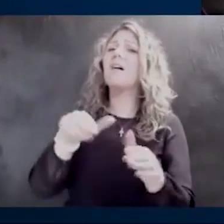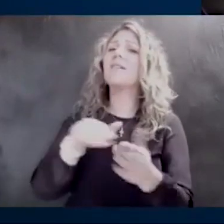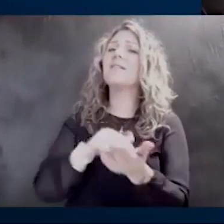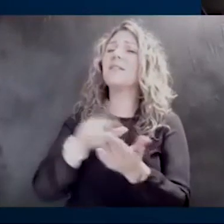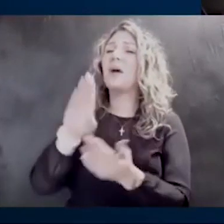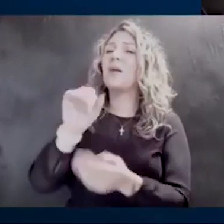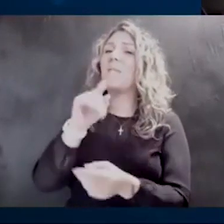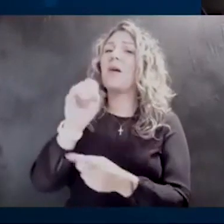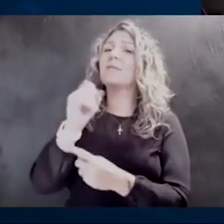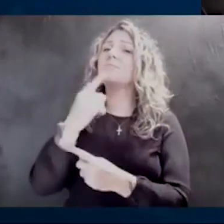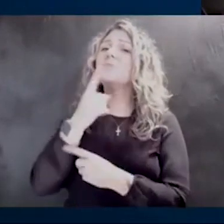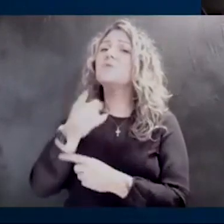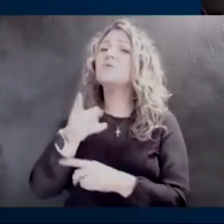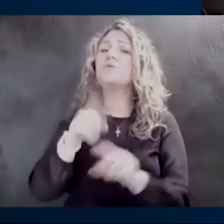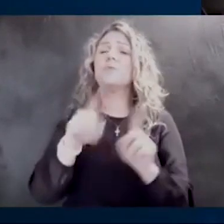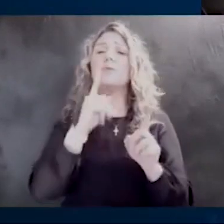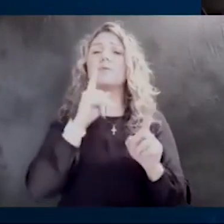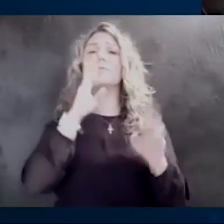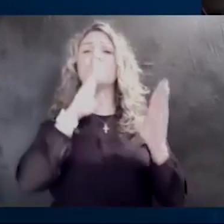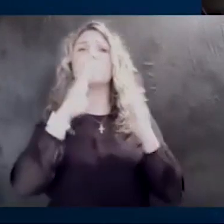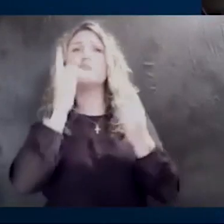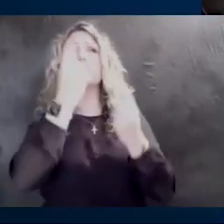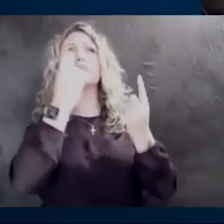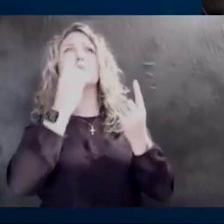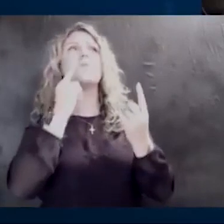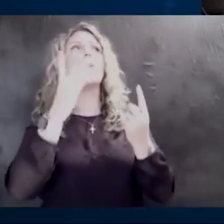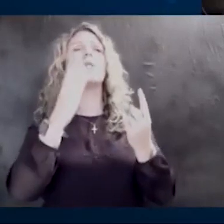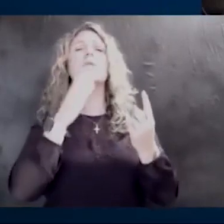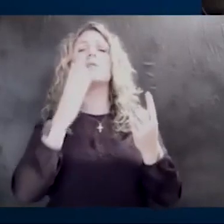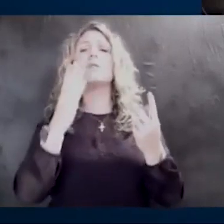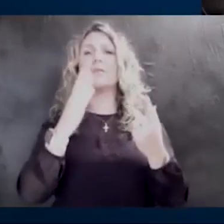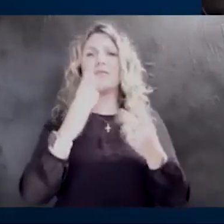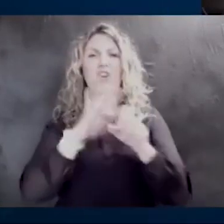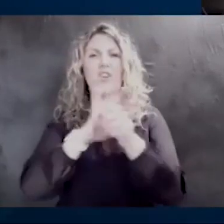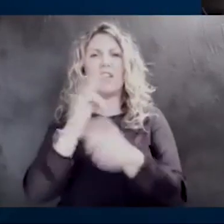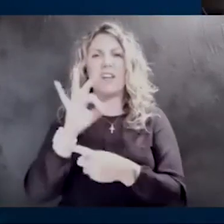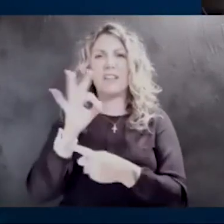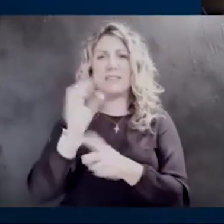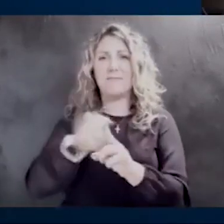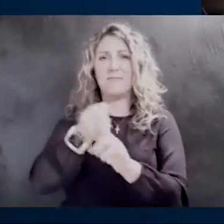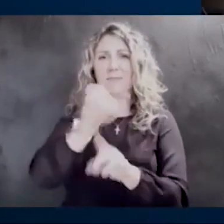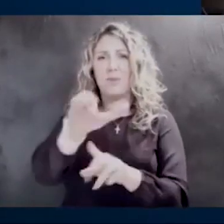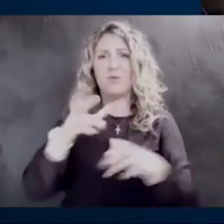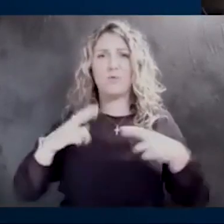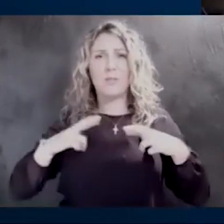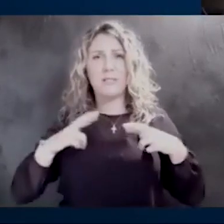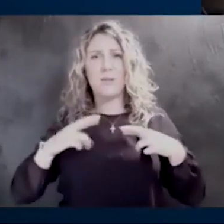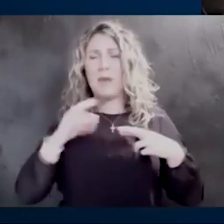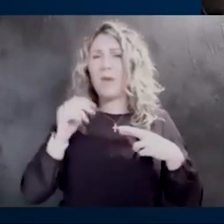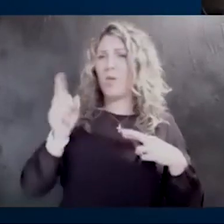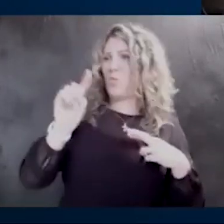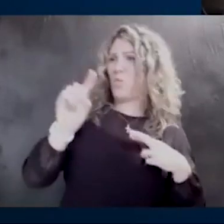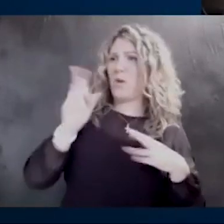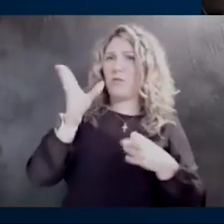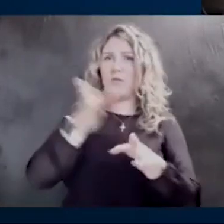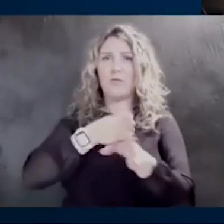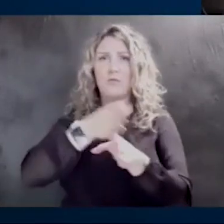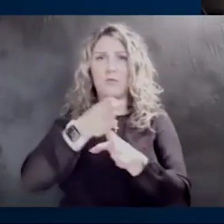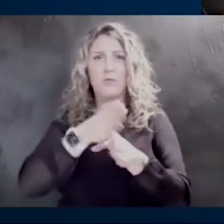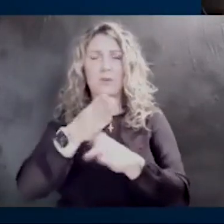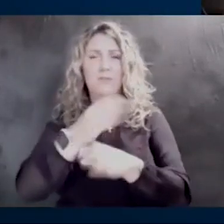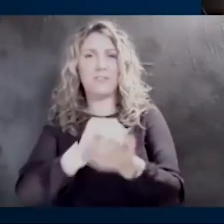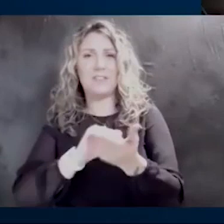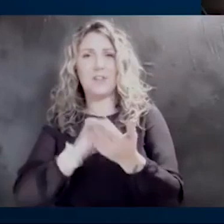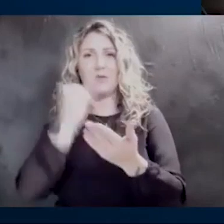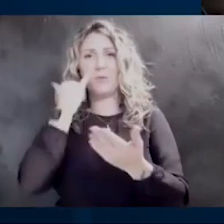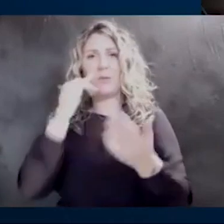COVID-19 is going to impact your retirement and where COVID-19 ranks in your career as a physician in terms of challenges.